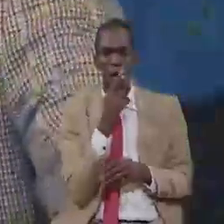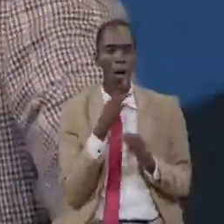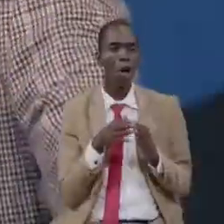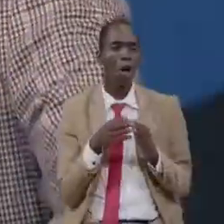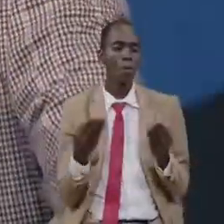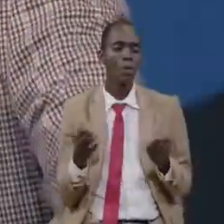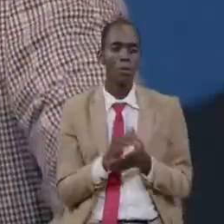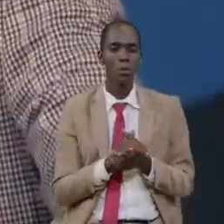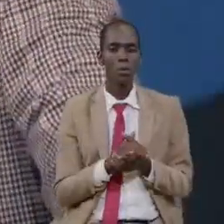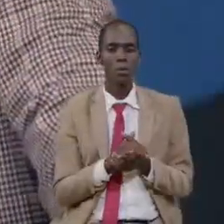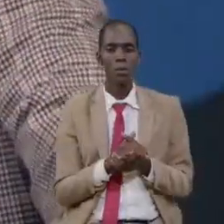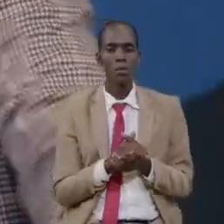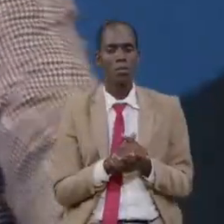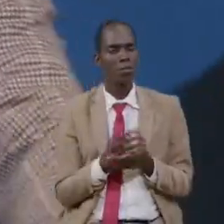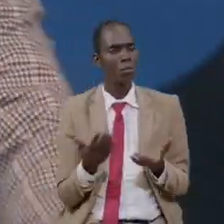Why are you not answering?